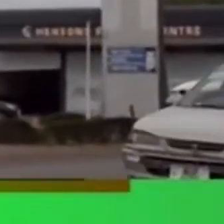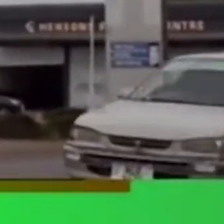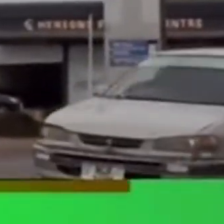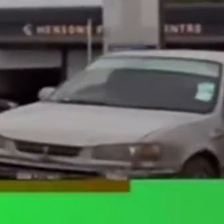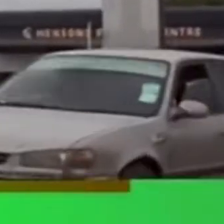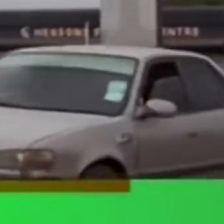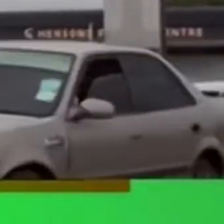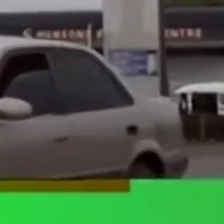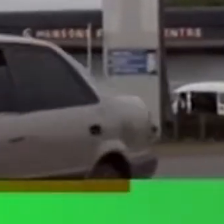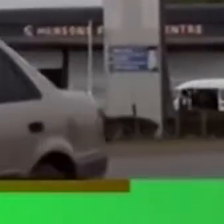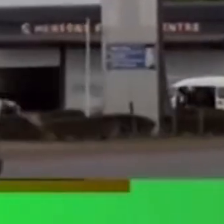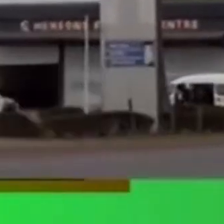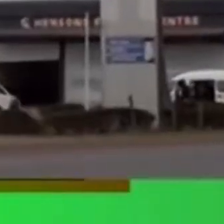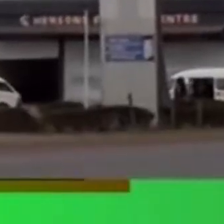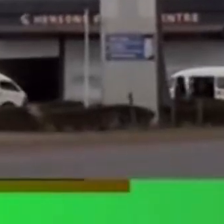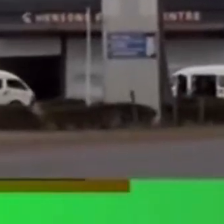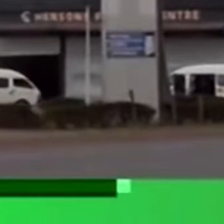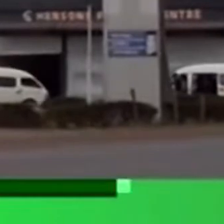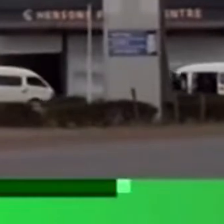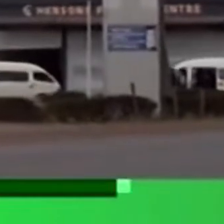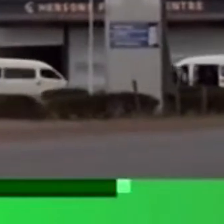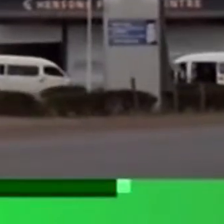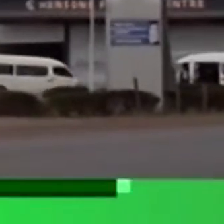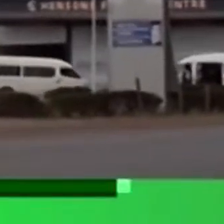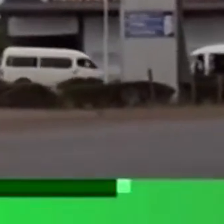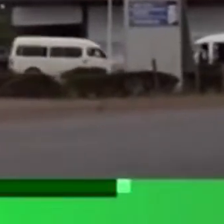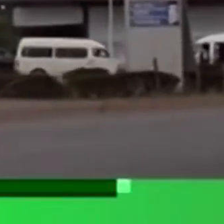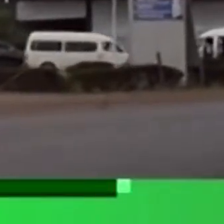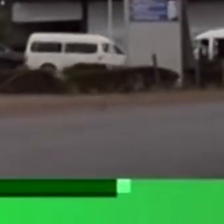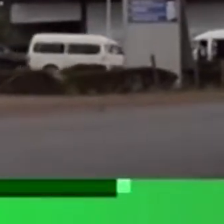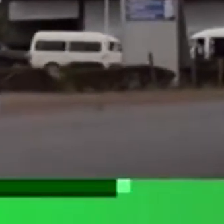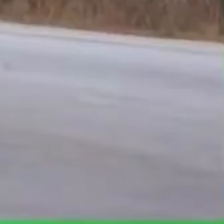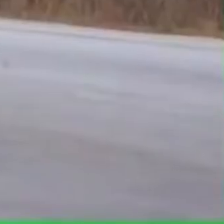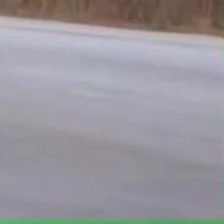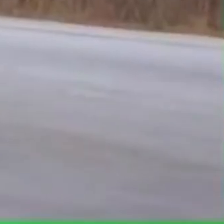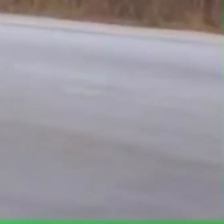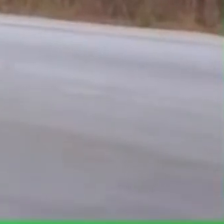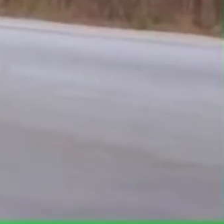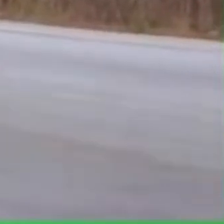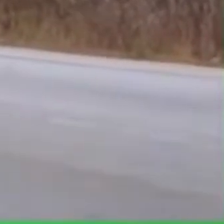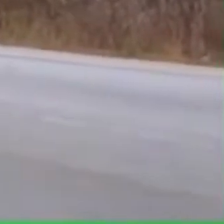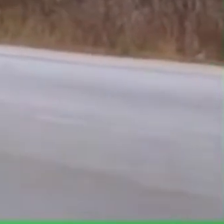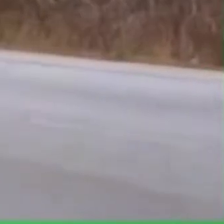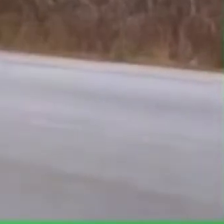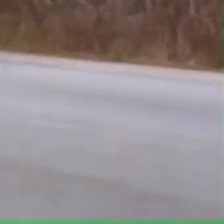Keep watching Parliament Television, a station that brings Parliament closer to you.